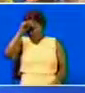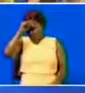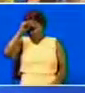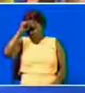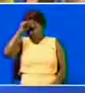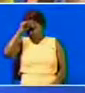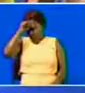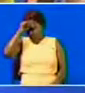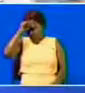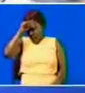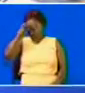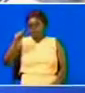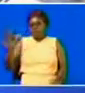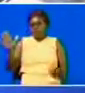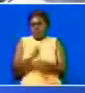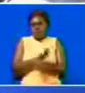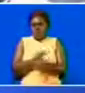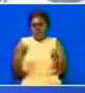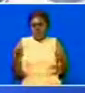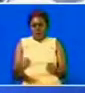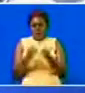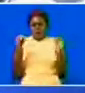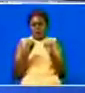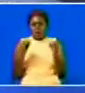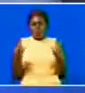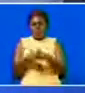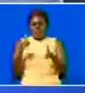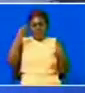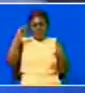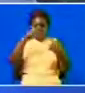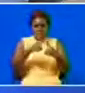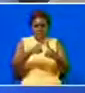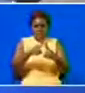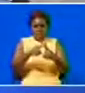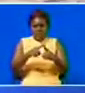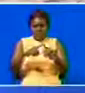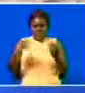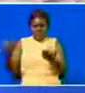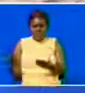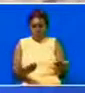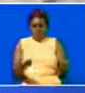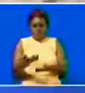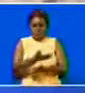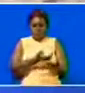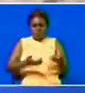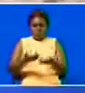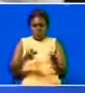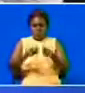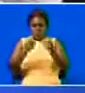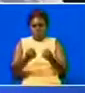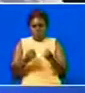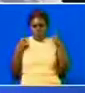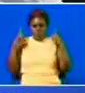Although the settlement is yet to fully materialize as envisioned, it is a welcome socio-economic solution to refugees and the host